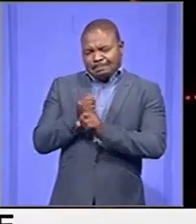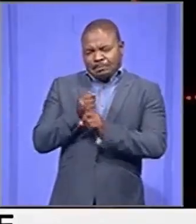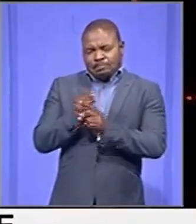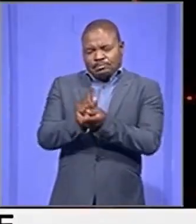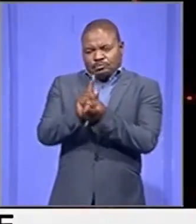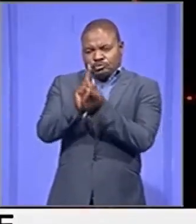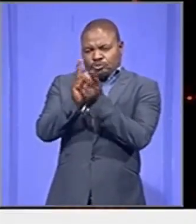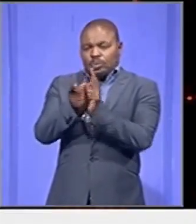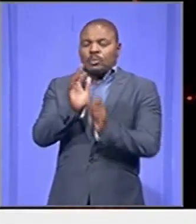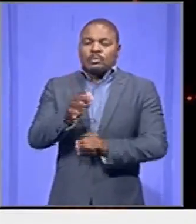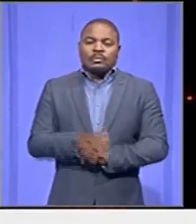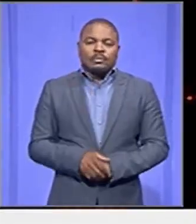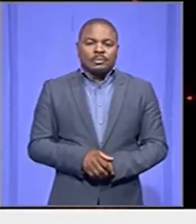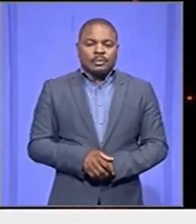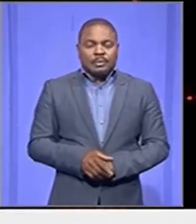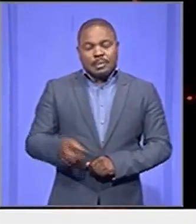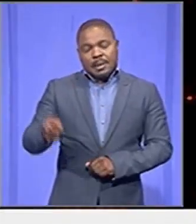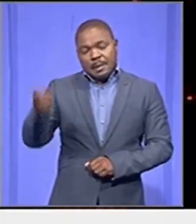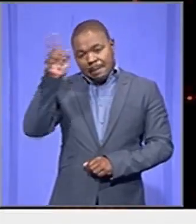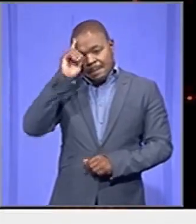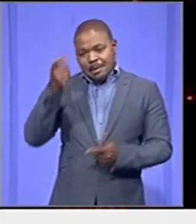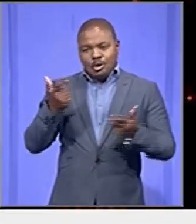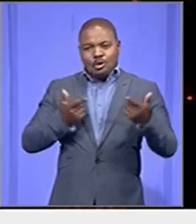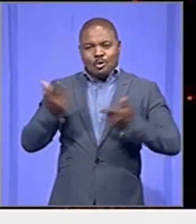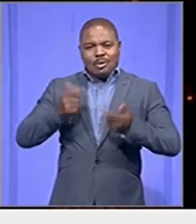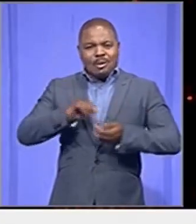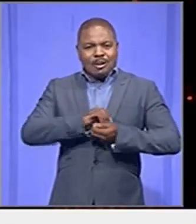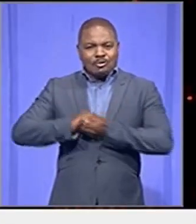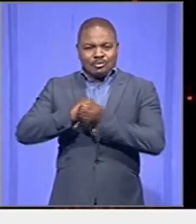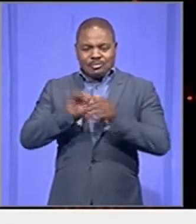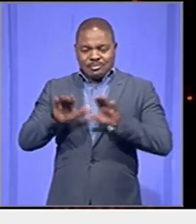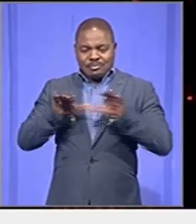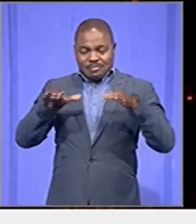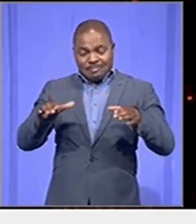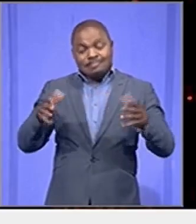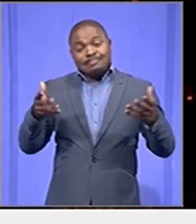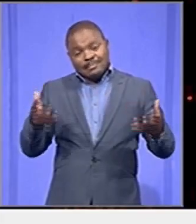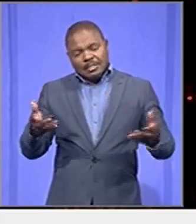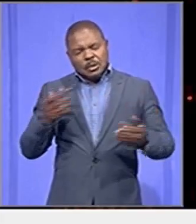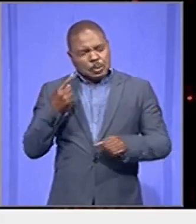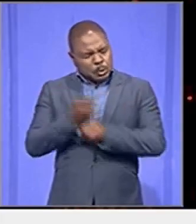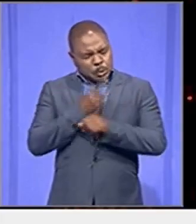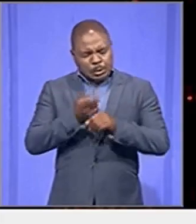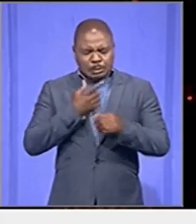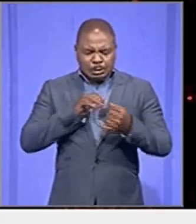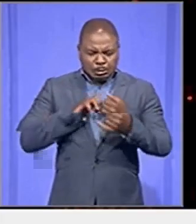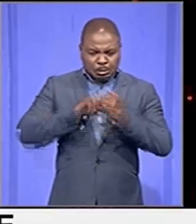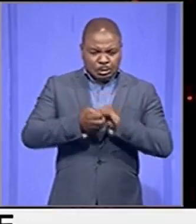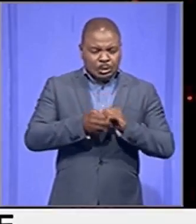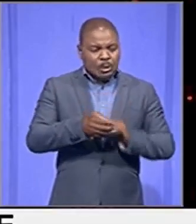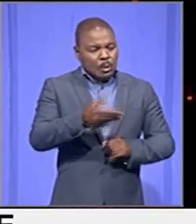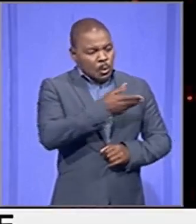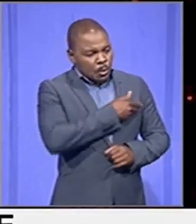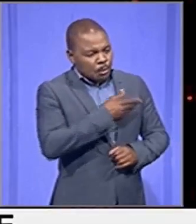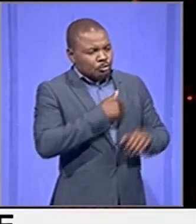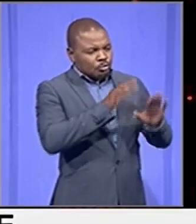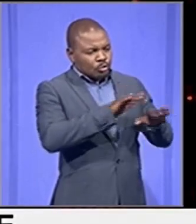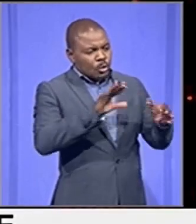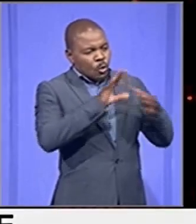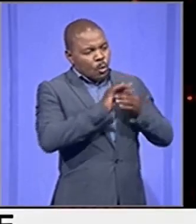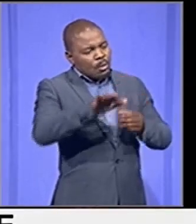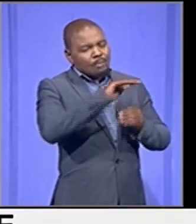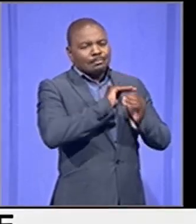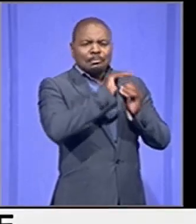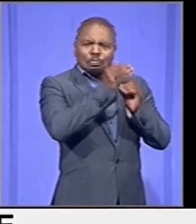pharologano. Mme jwalo ka Black Lawyers Association re dula ka nako tsohle re leka ho etsa bonnete ba hore bomme le bana ba tshireletsehile malapeng a